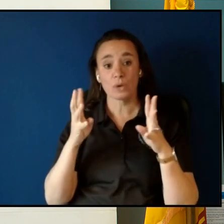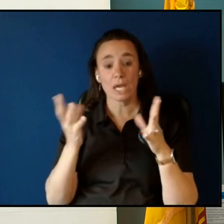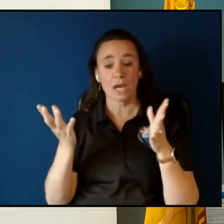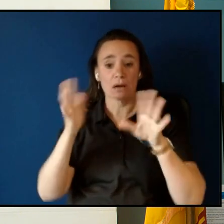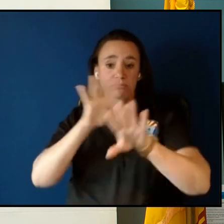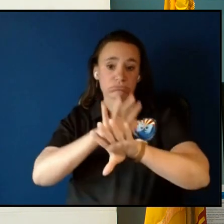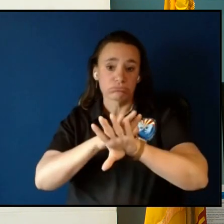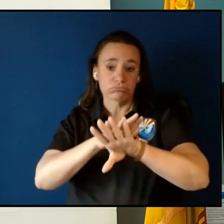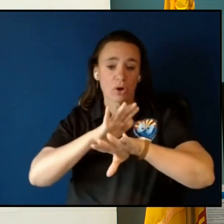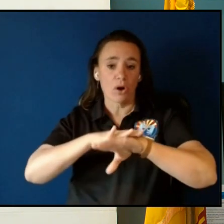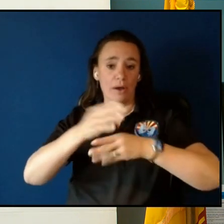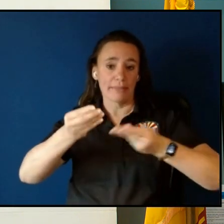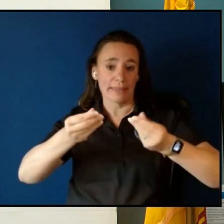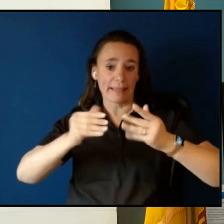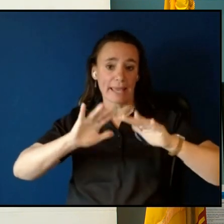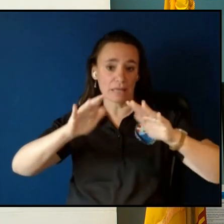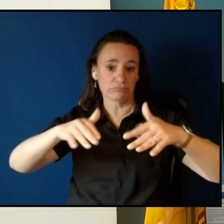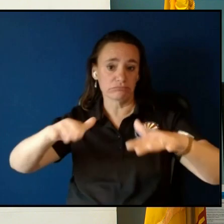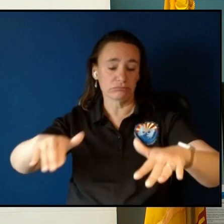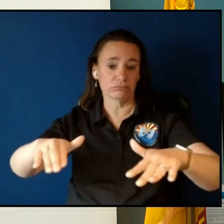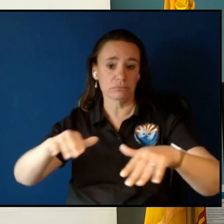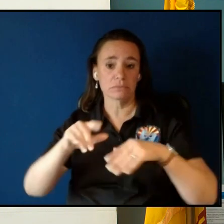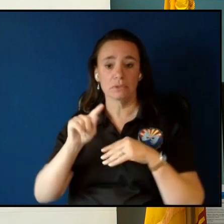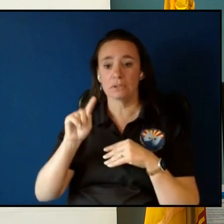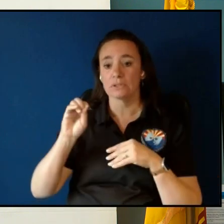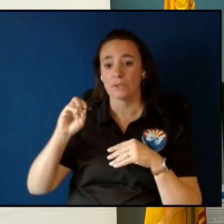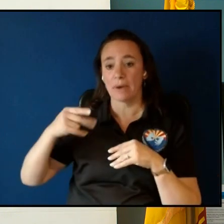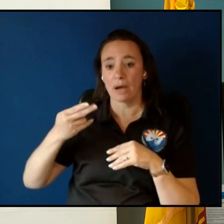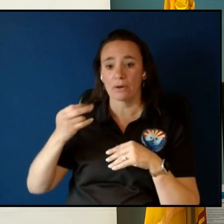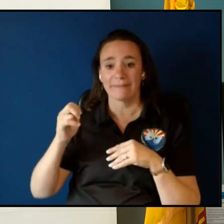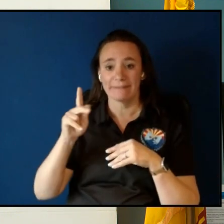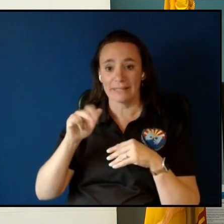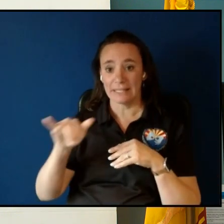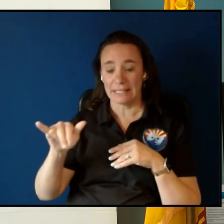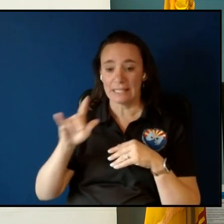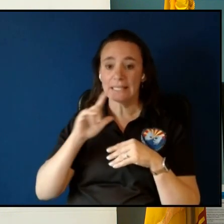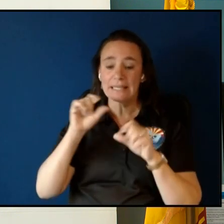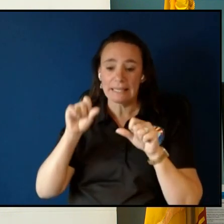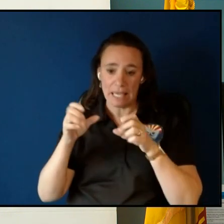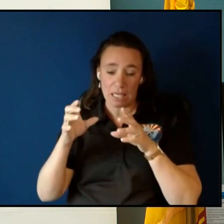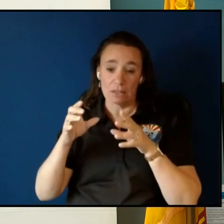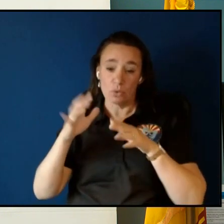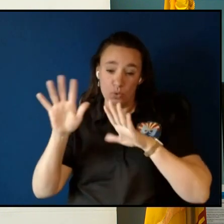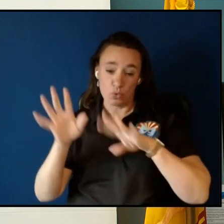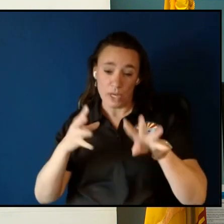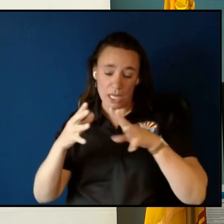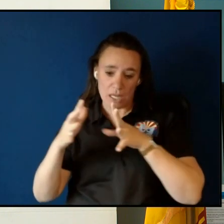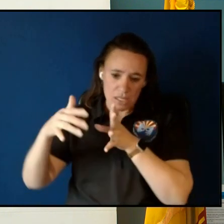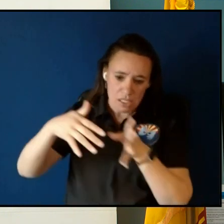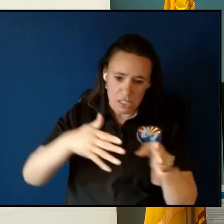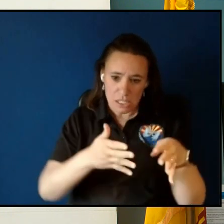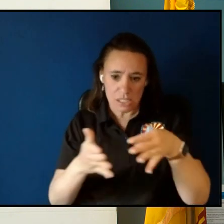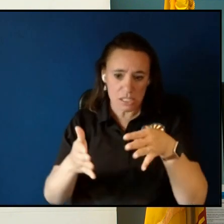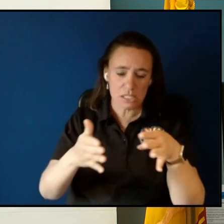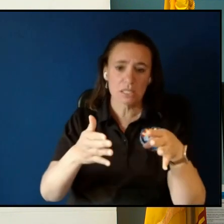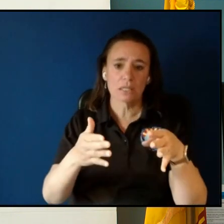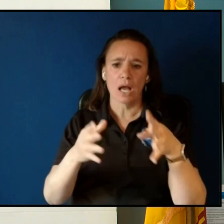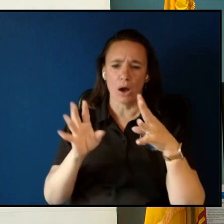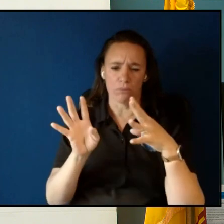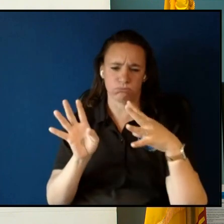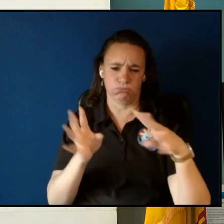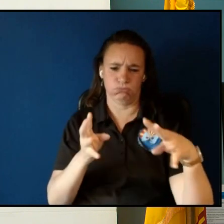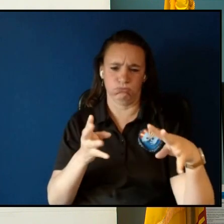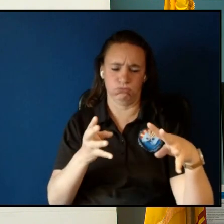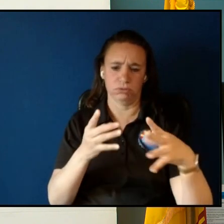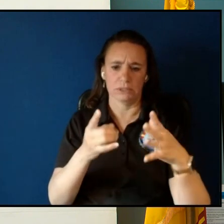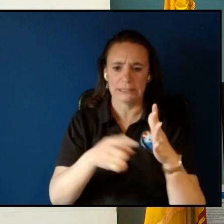topography. And topography really does channel that wind. It strengthens it in some place. Some places are sheltered